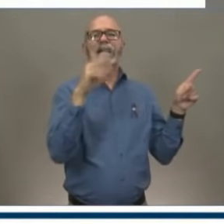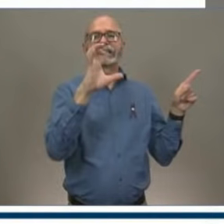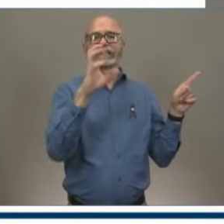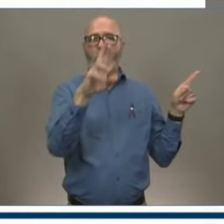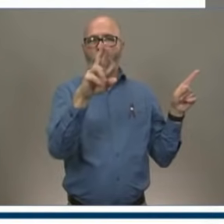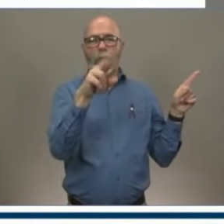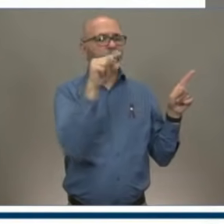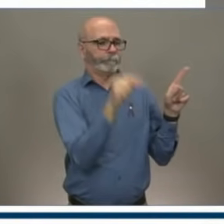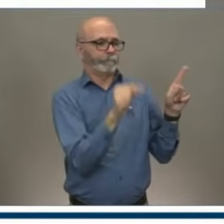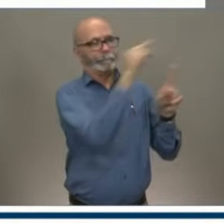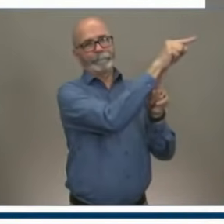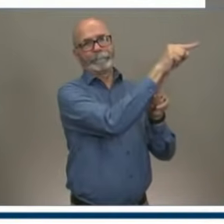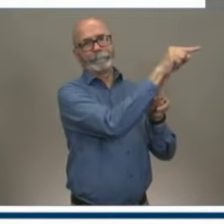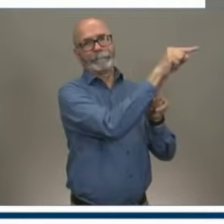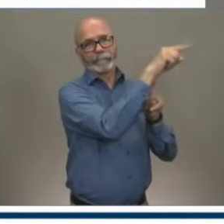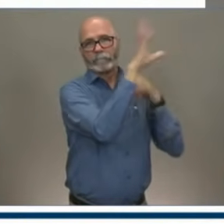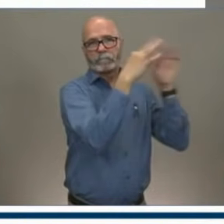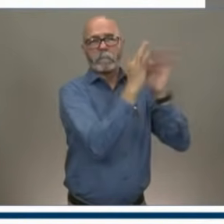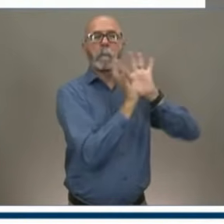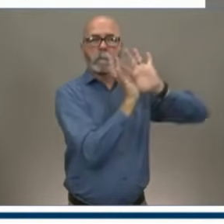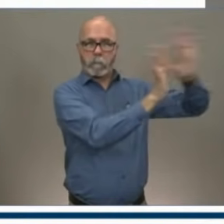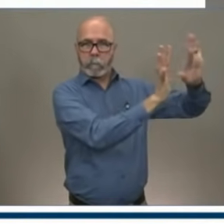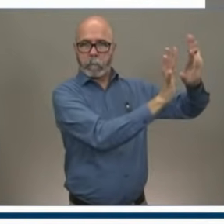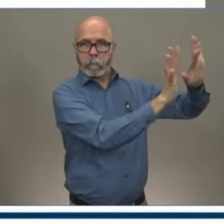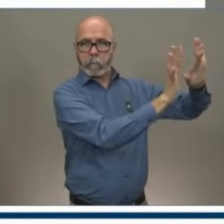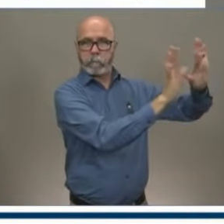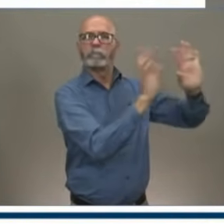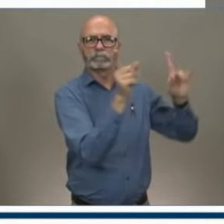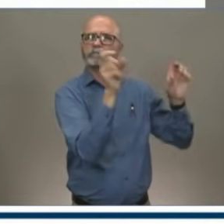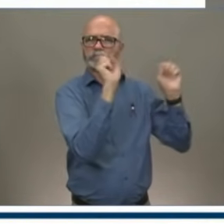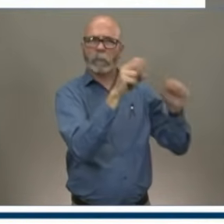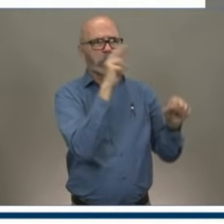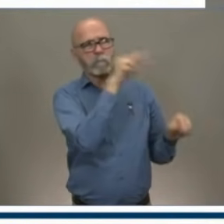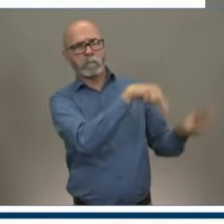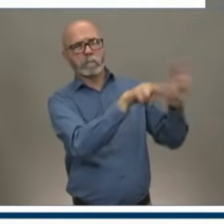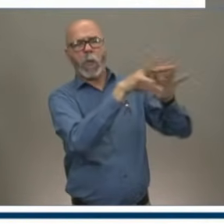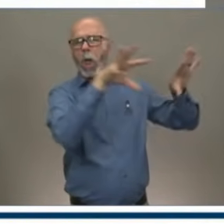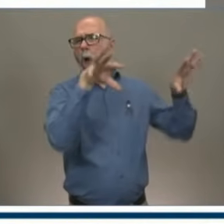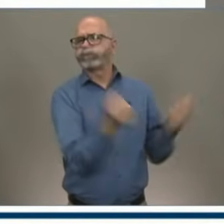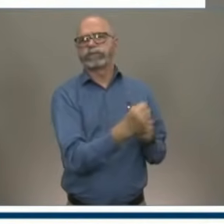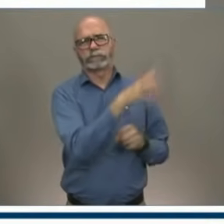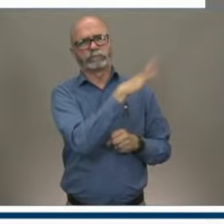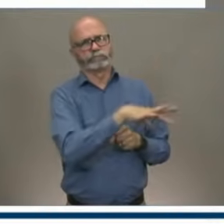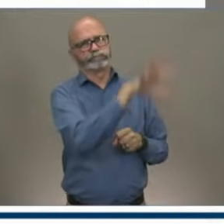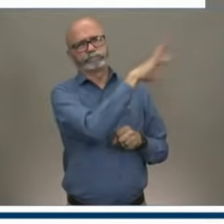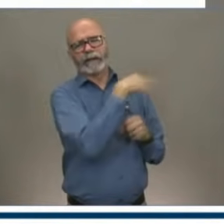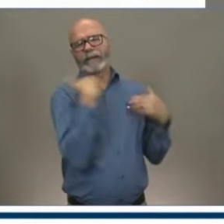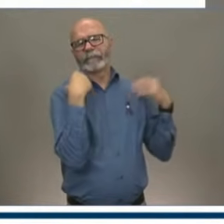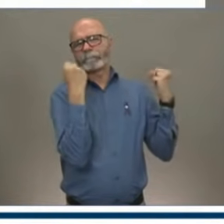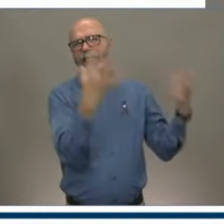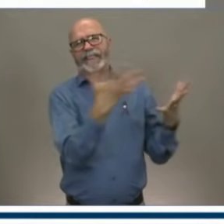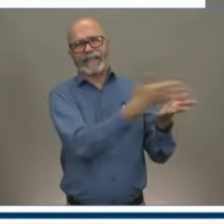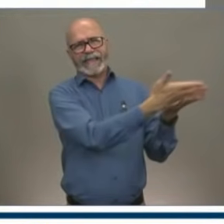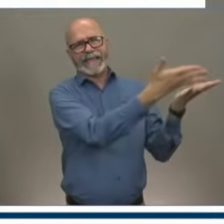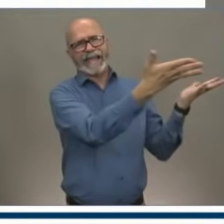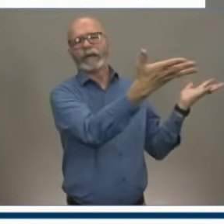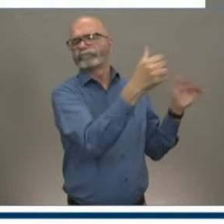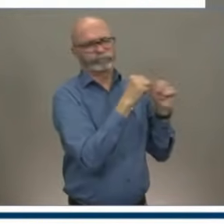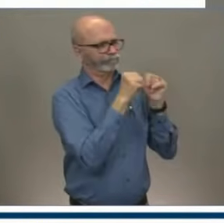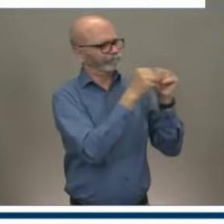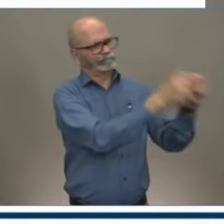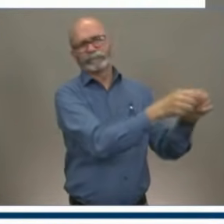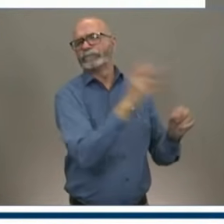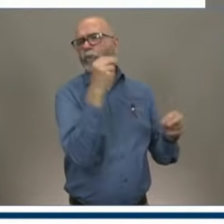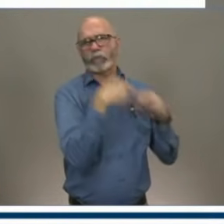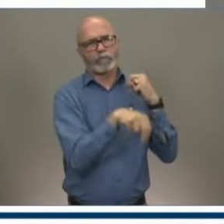we know that is within the capacity that we have built and we can sustain for a limited period of